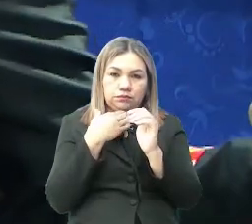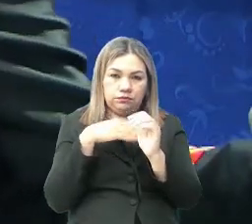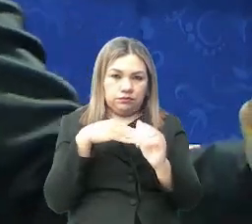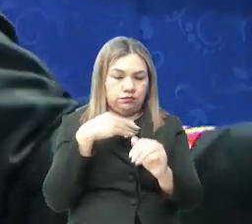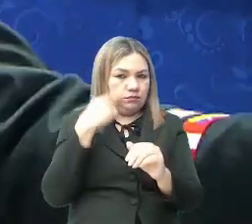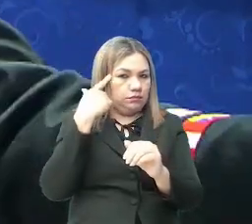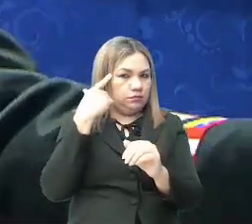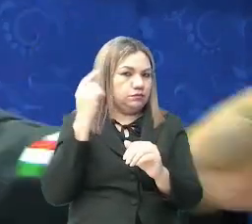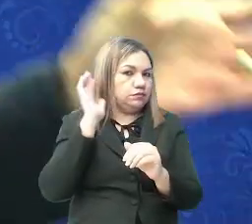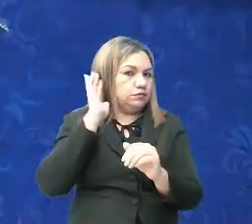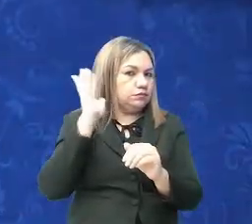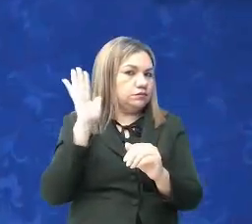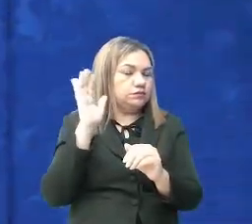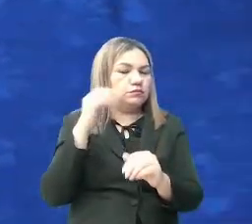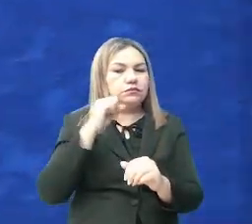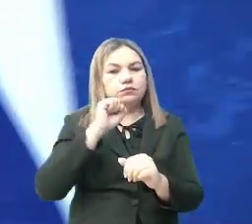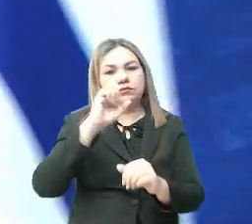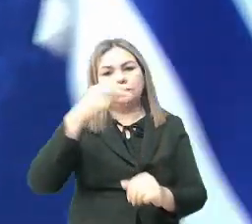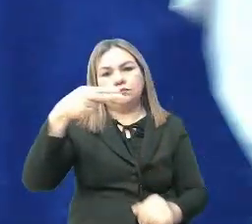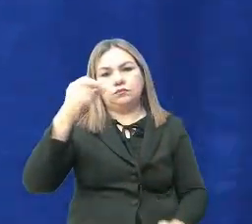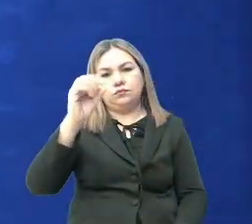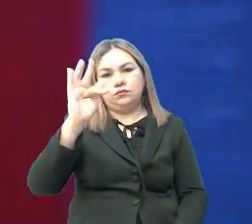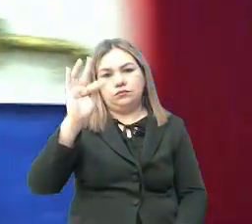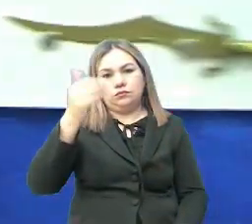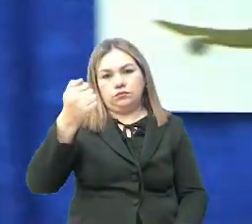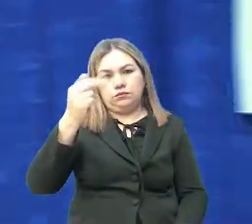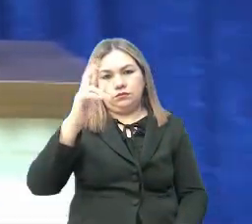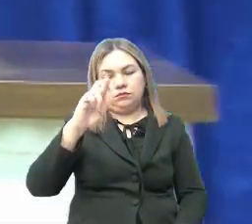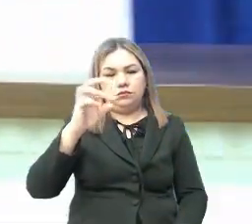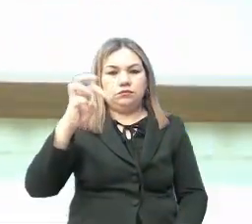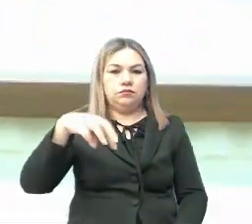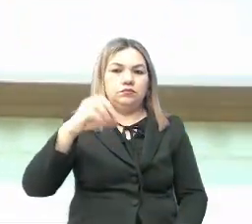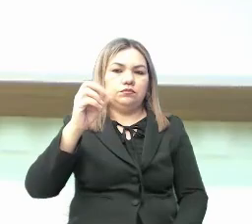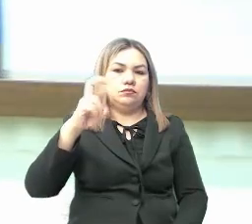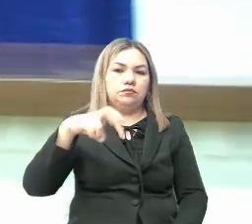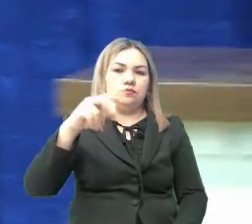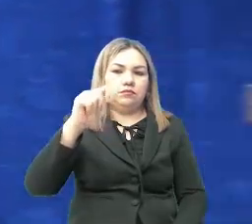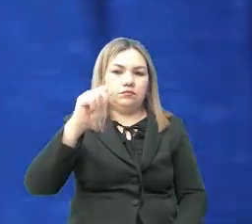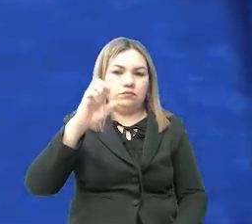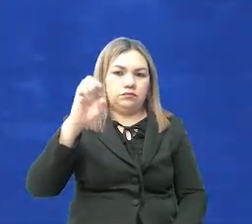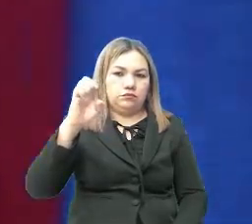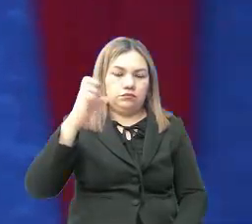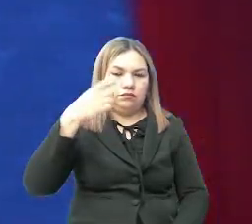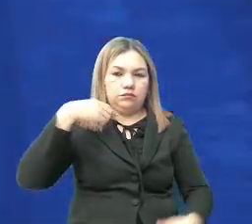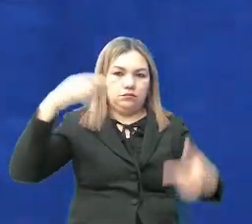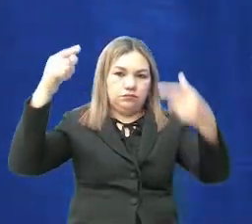Listen, when he sounded the shofar in the Mount of Ephraim, immediately angels